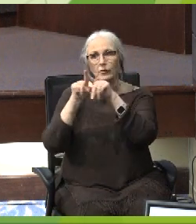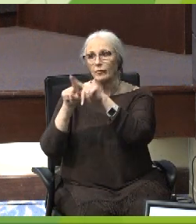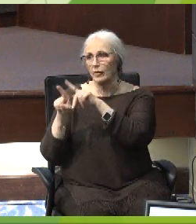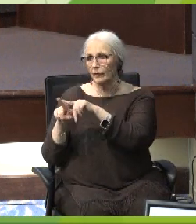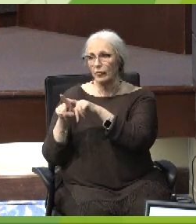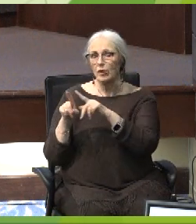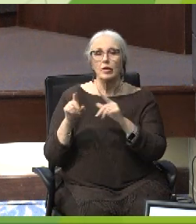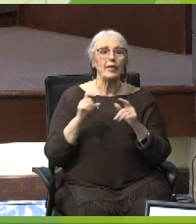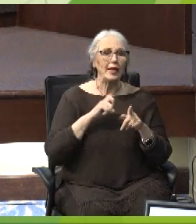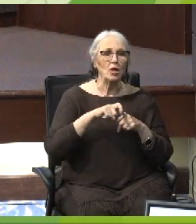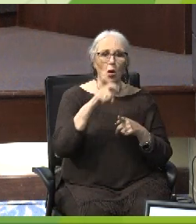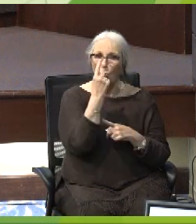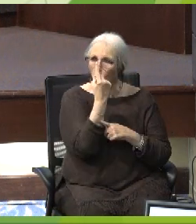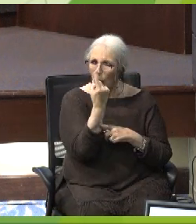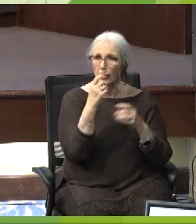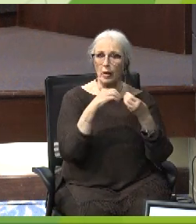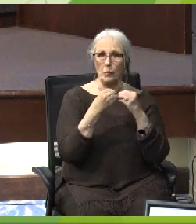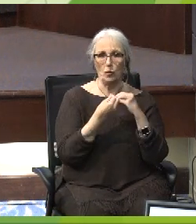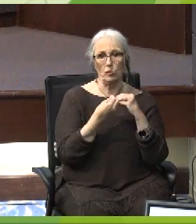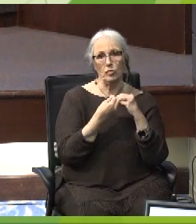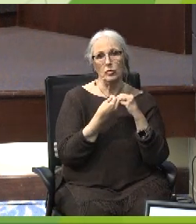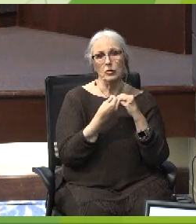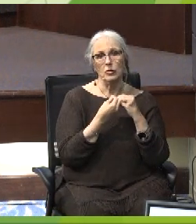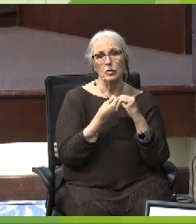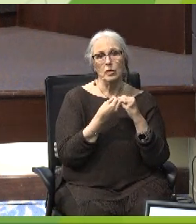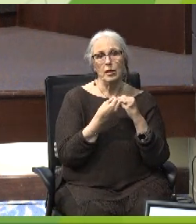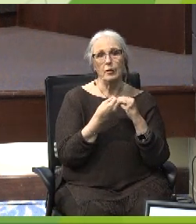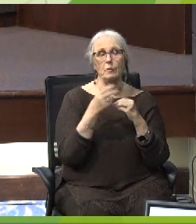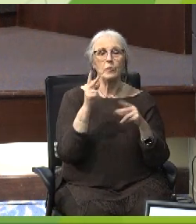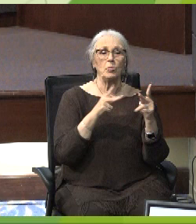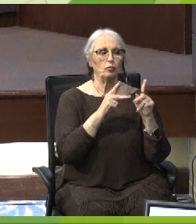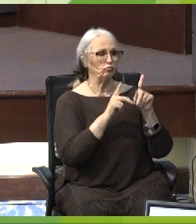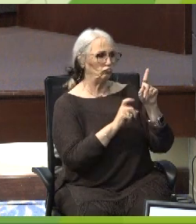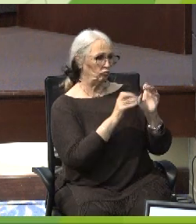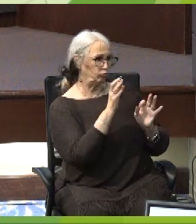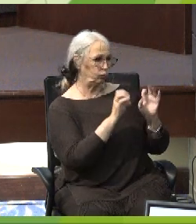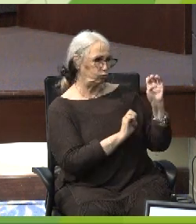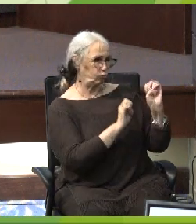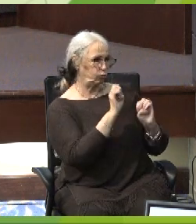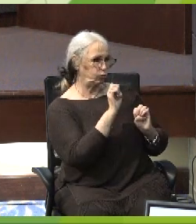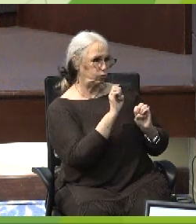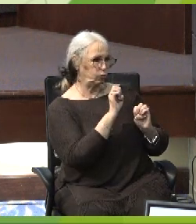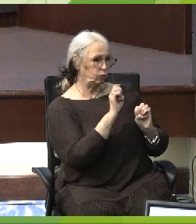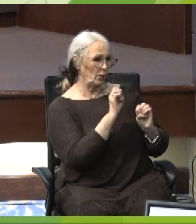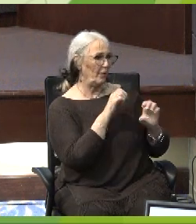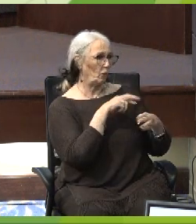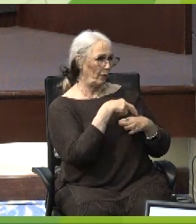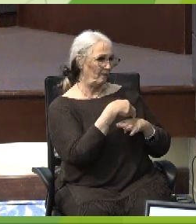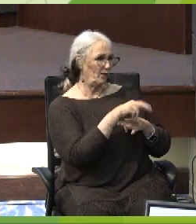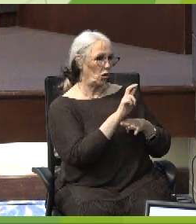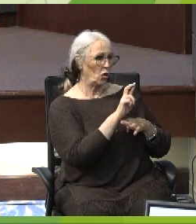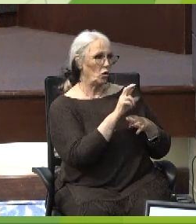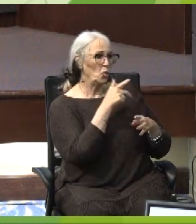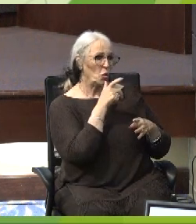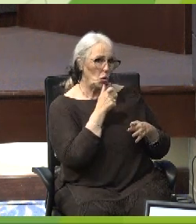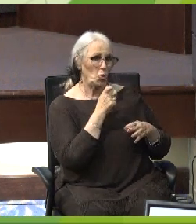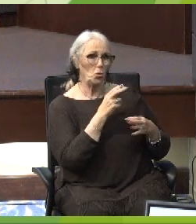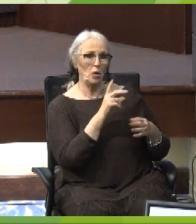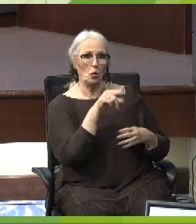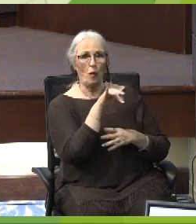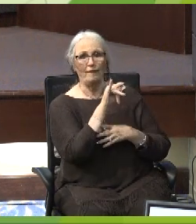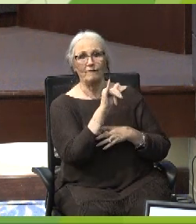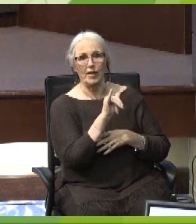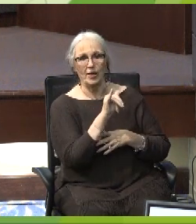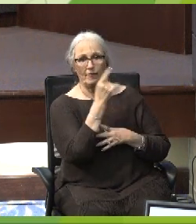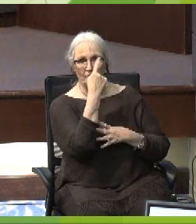can just call one number, and they can be assessed, and then they can be referred to all the different programs that they might qualify for. And